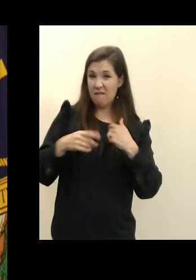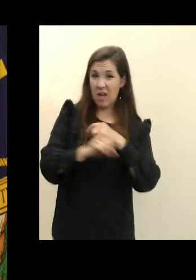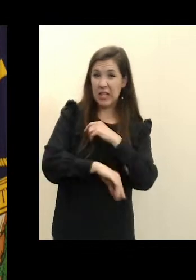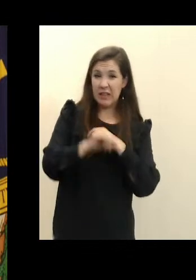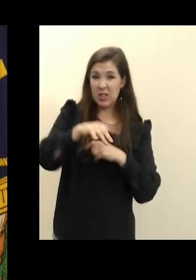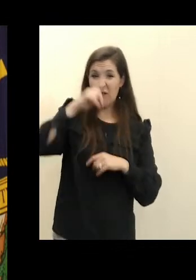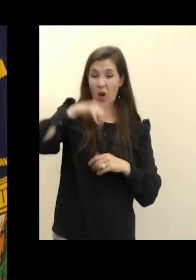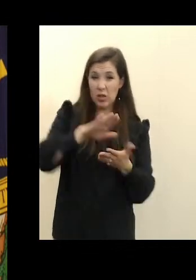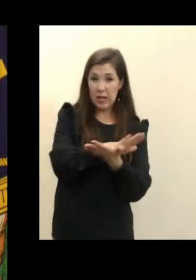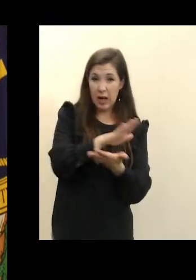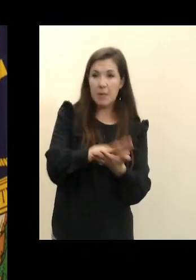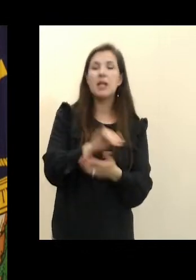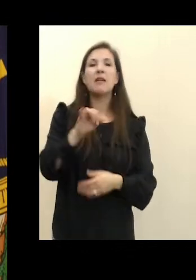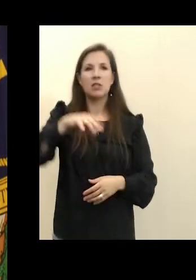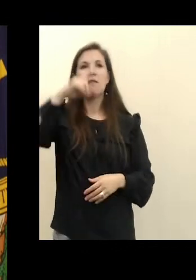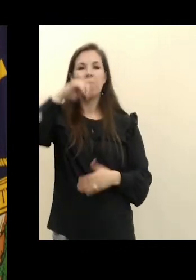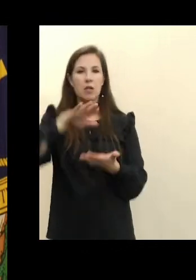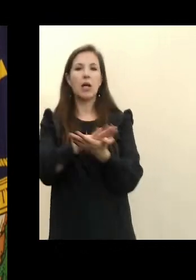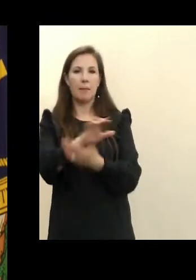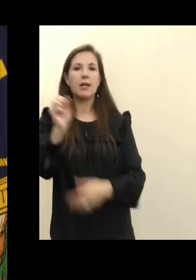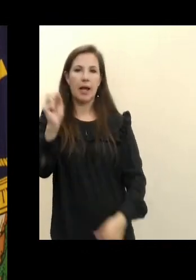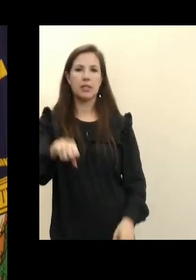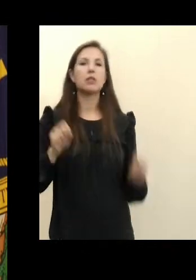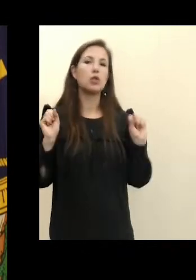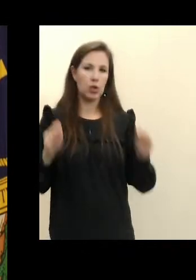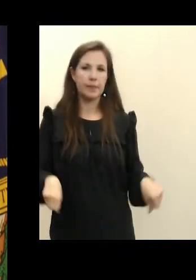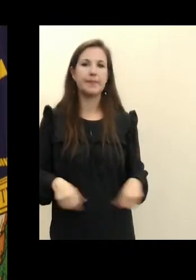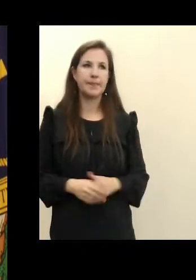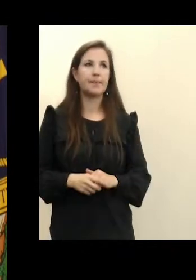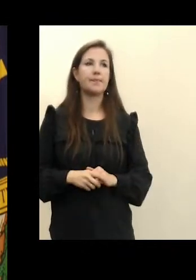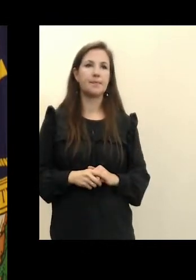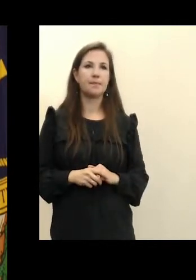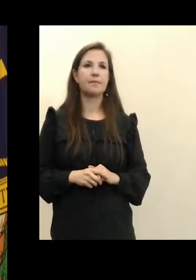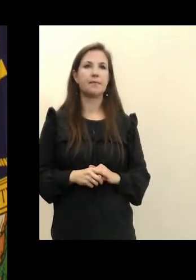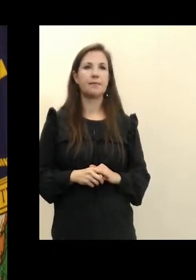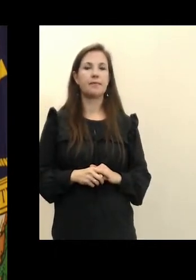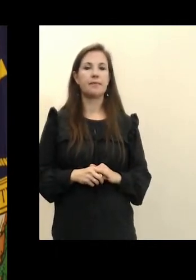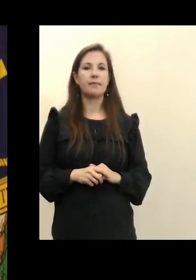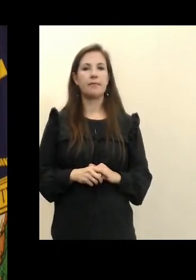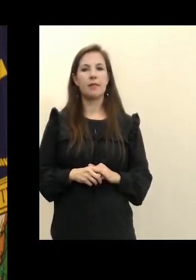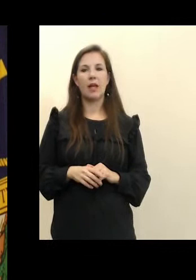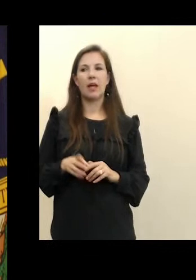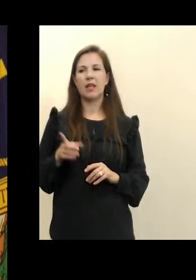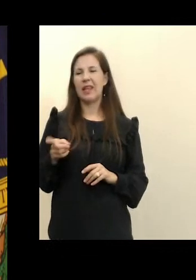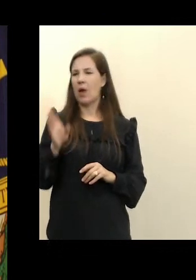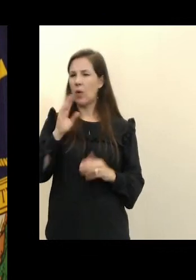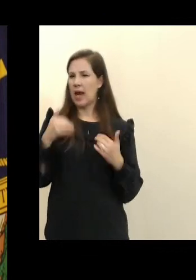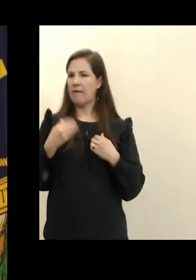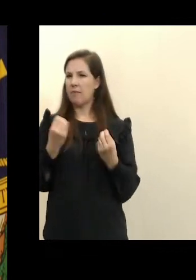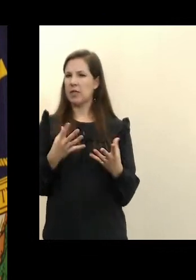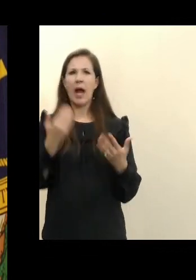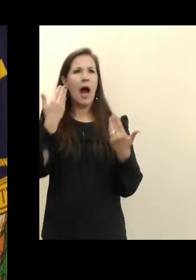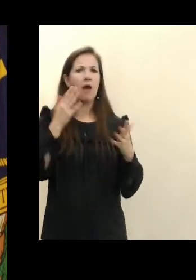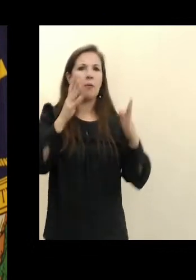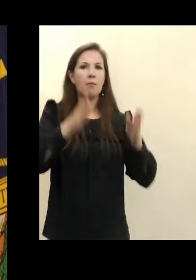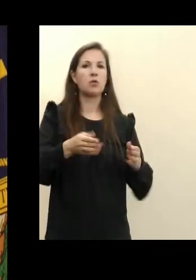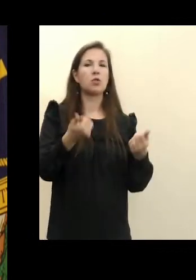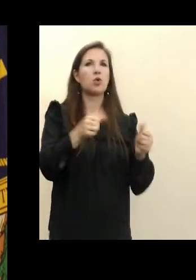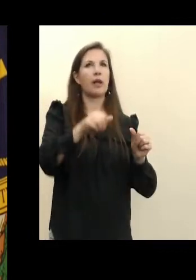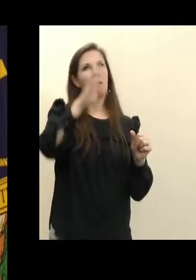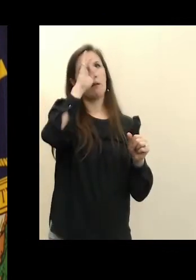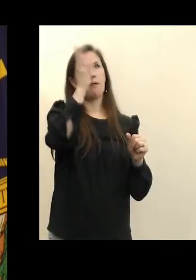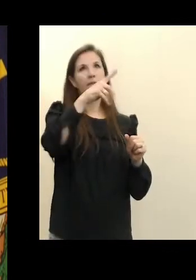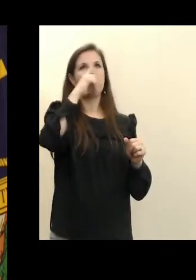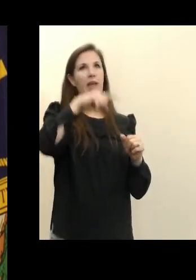false document? If it's a false document, yes, they could. And the sanitarians would have that information. I don't know if somebody tried to come up with a